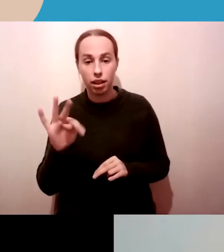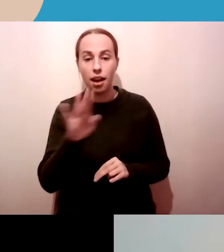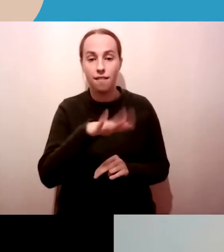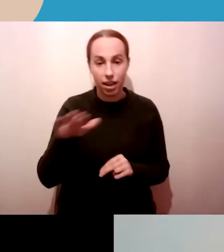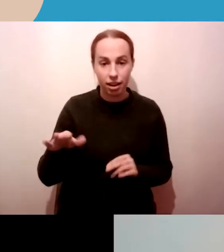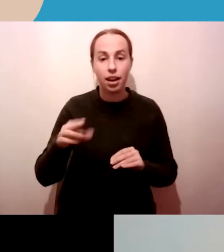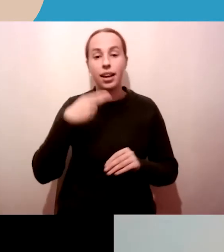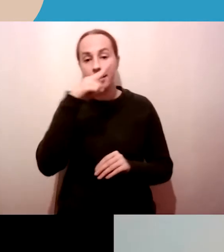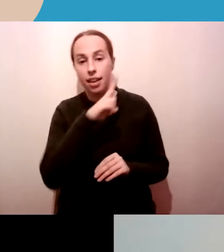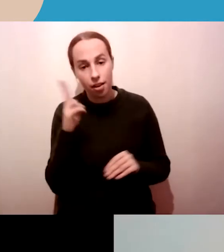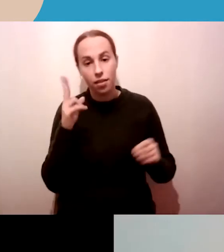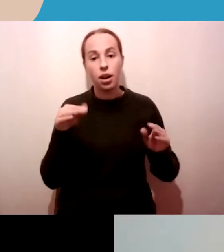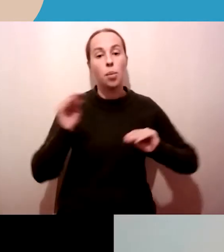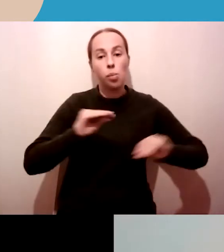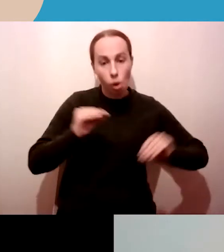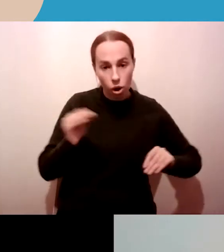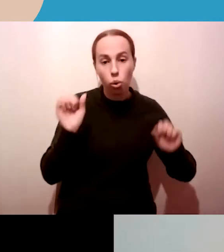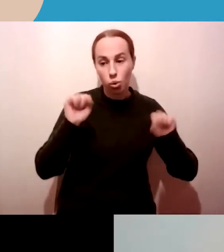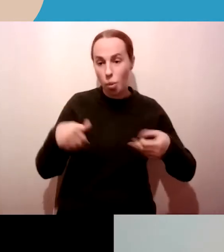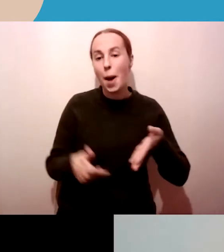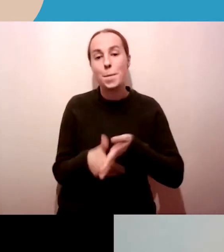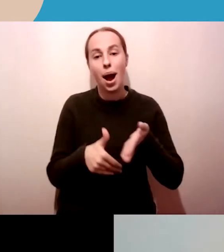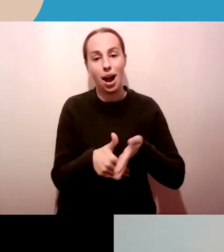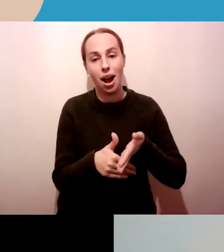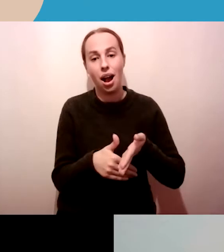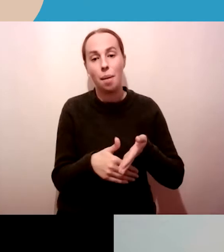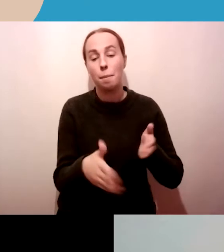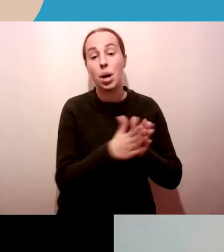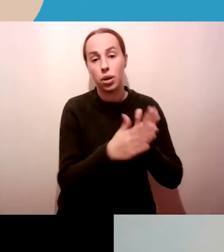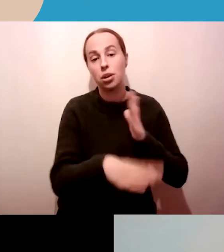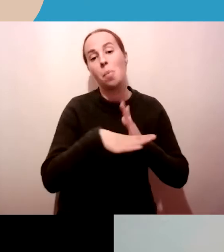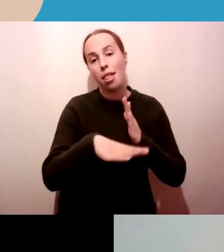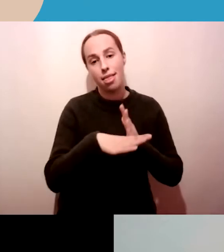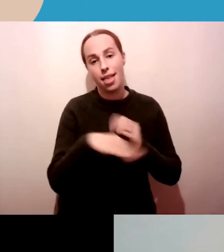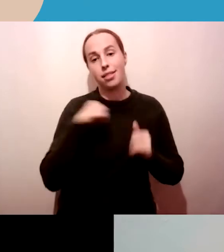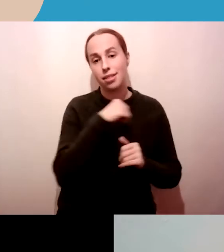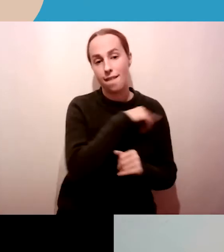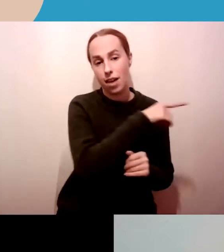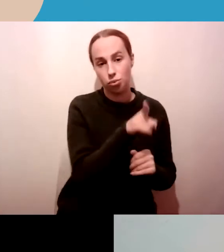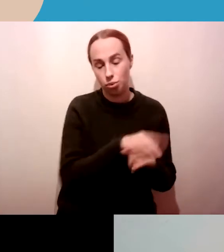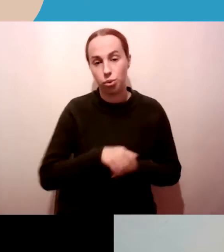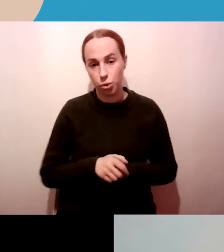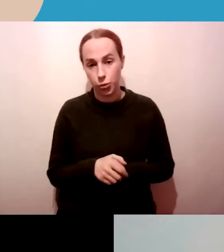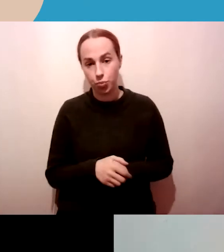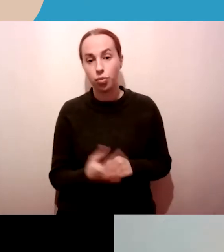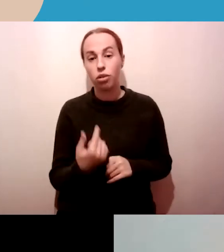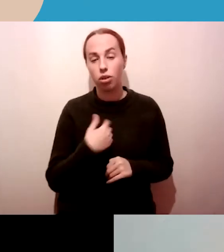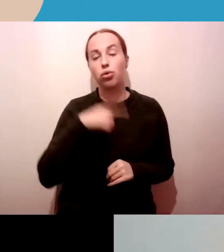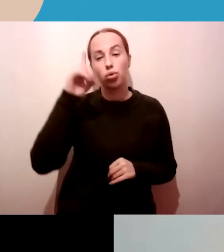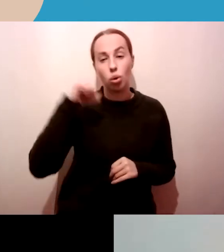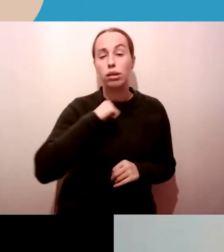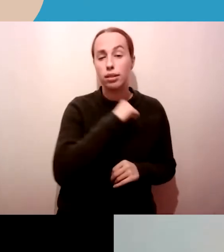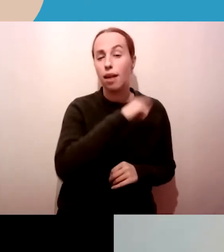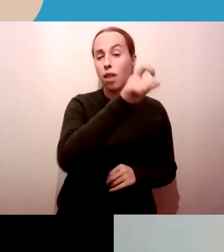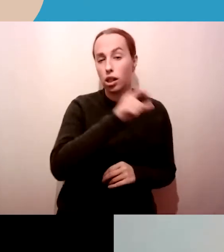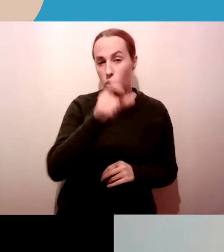a platform in which both teachers, parents can receive support from volunteers.